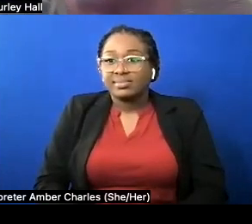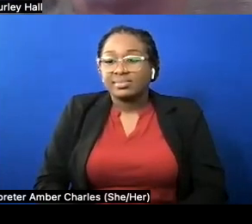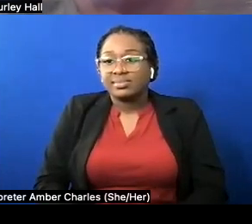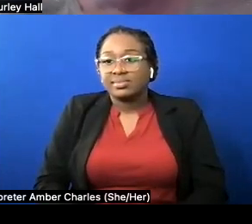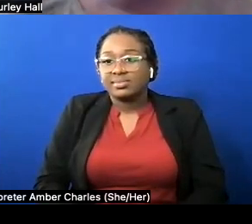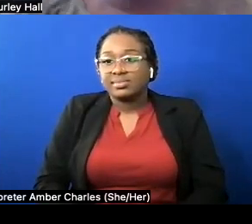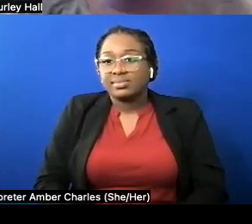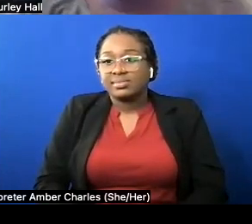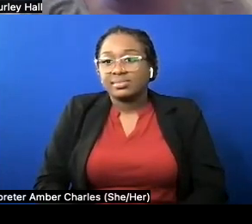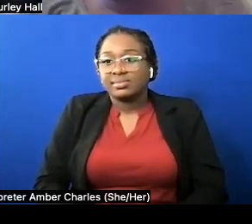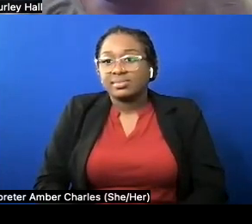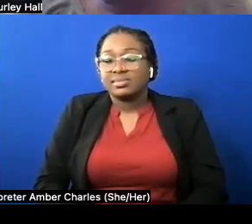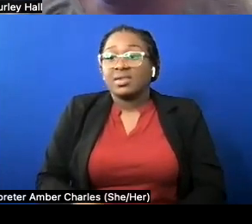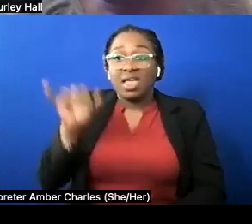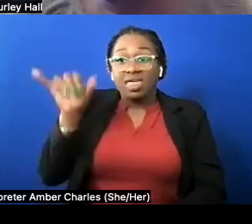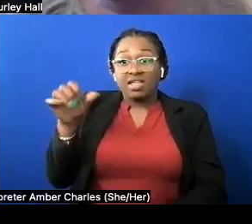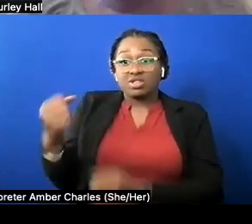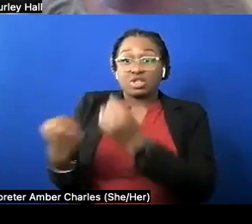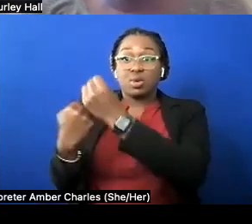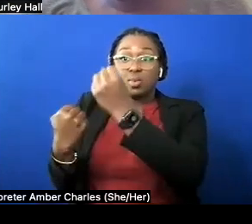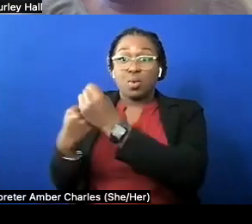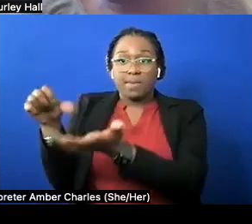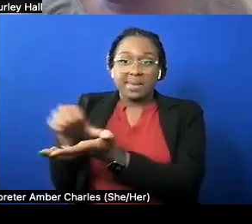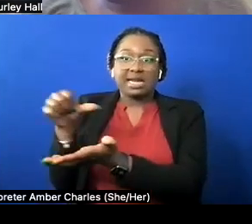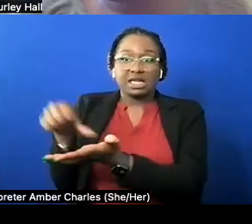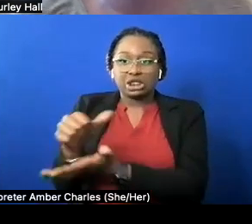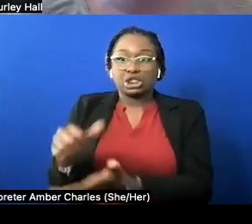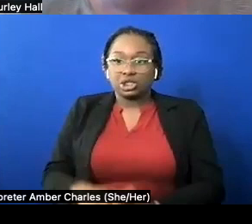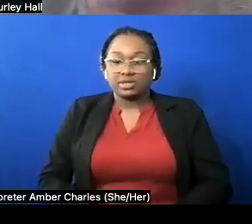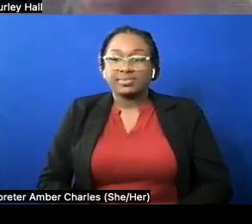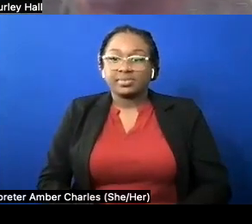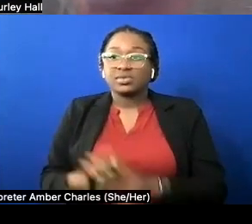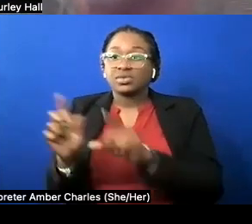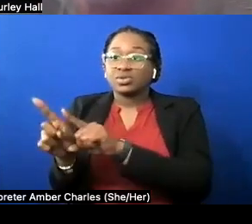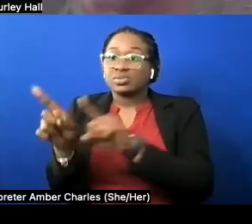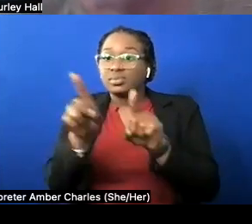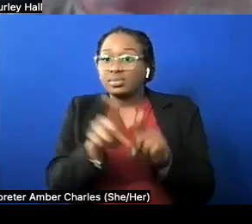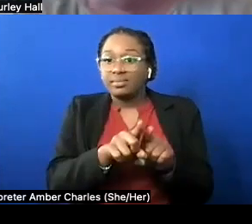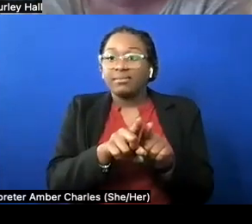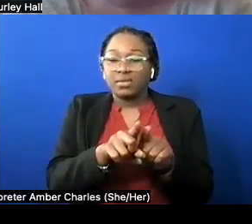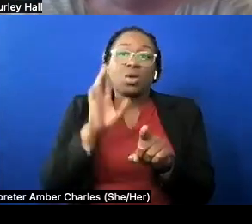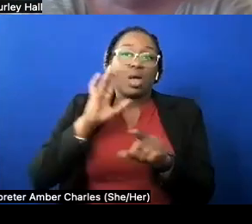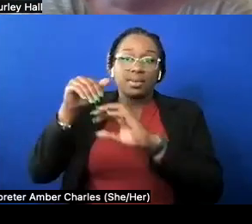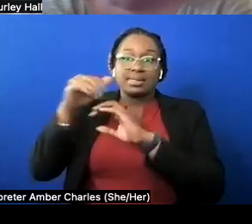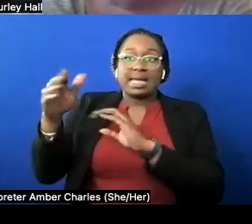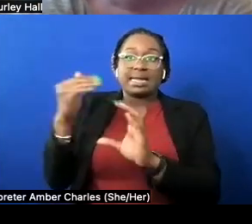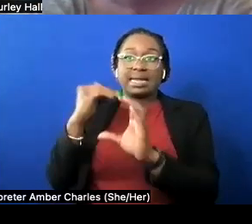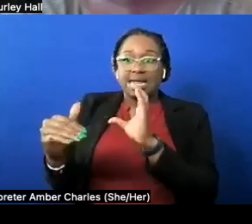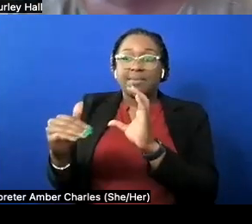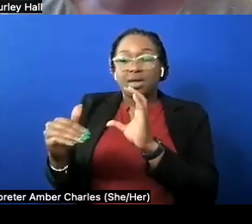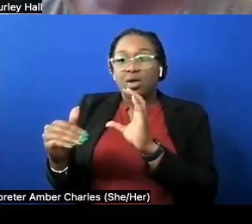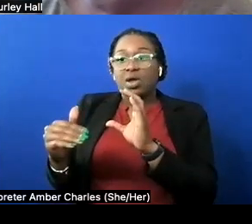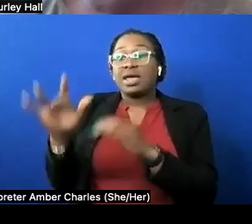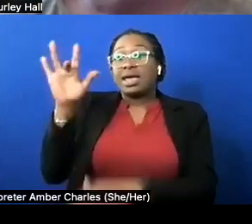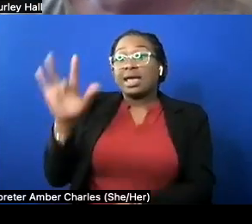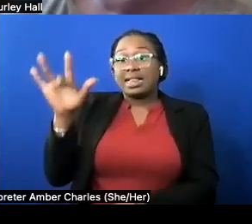This is a support page. This will also be sent to y'all via email afterwards. Click the links, the